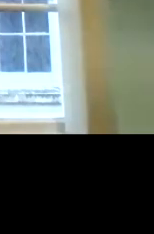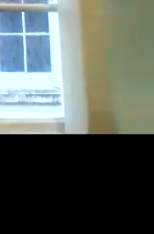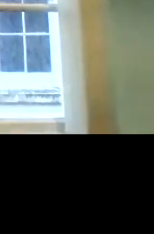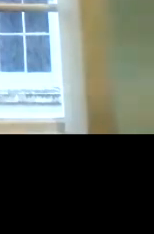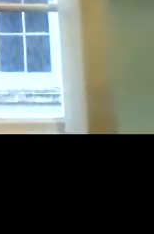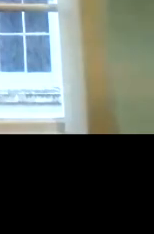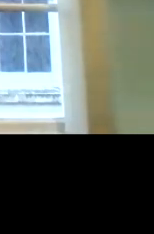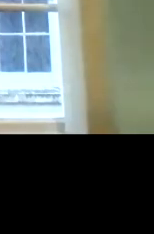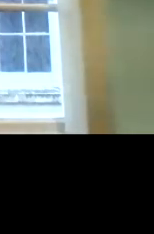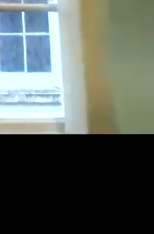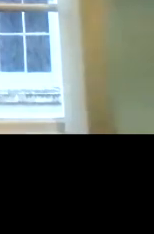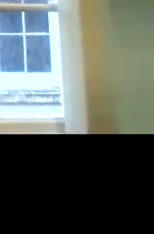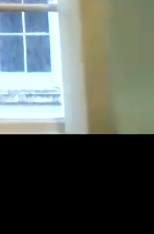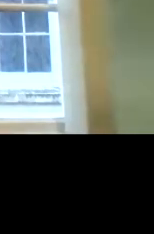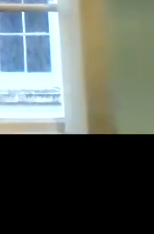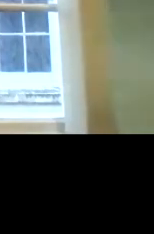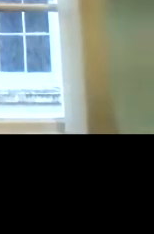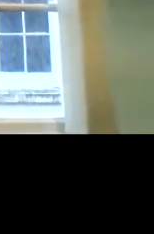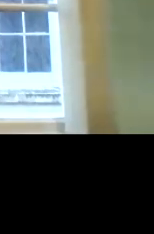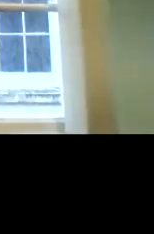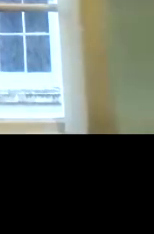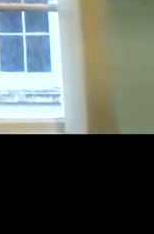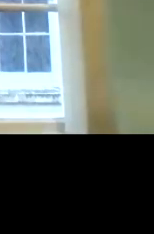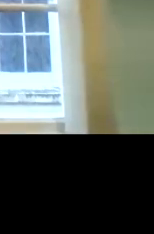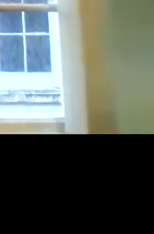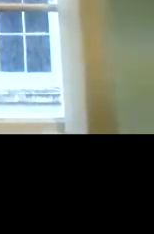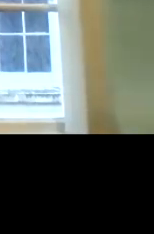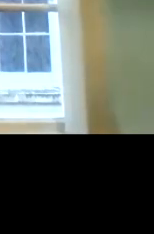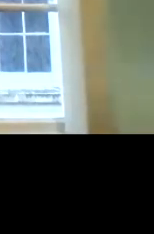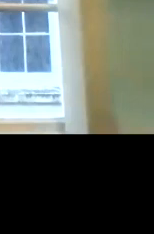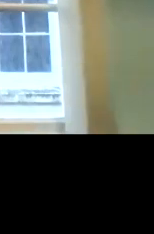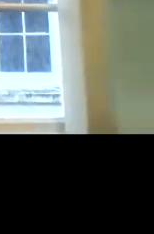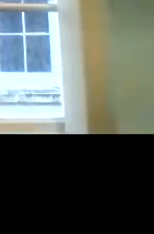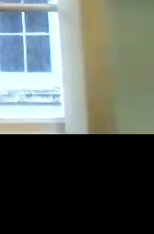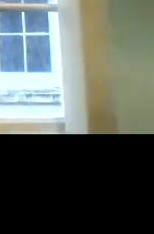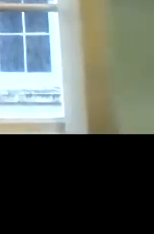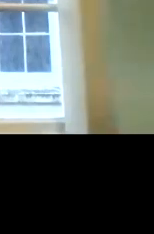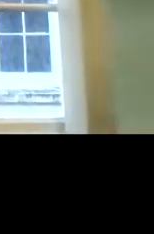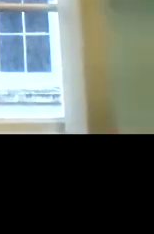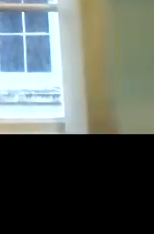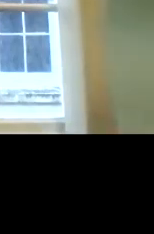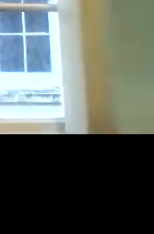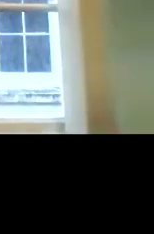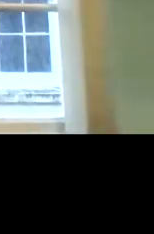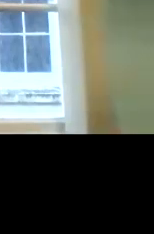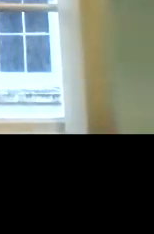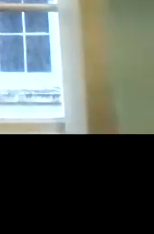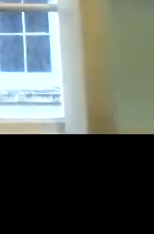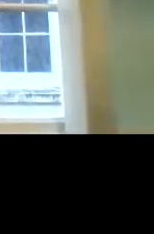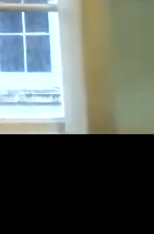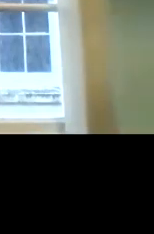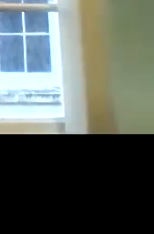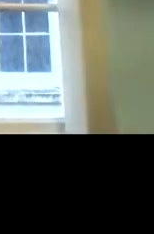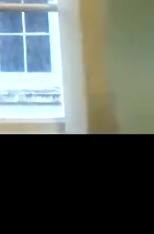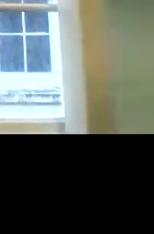different kinds of leaflets. So it's like there is something on that for after gynae surgery of what to do from day